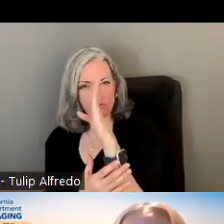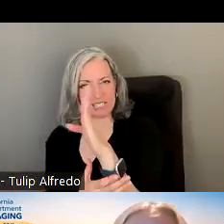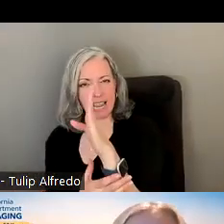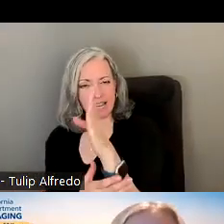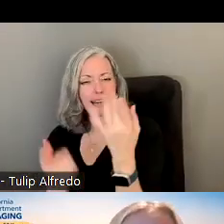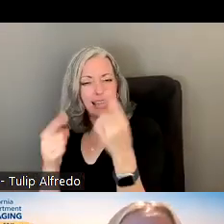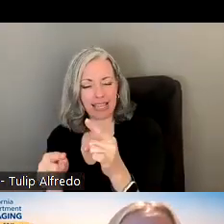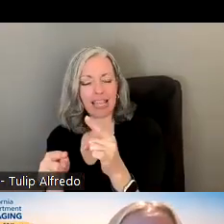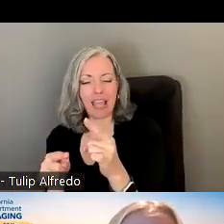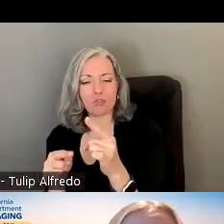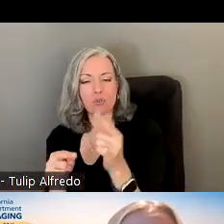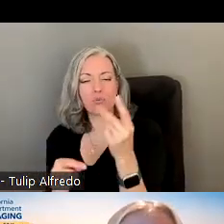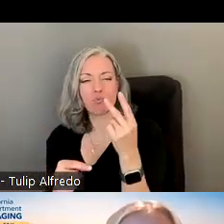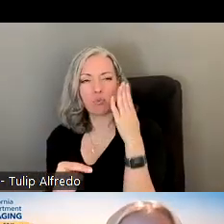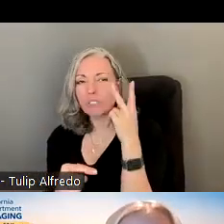we're going to see